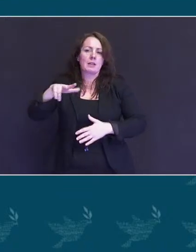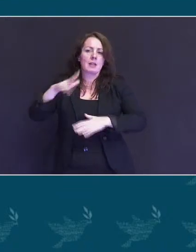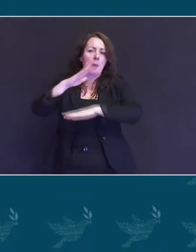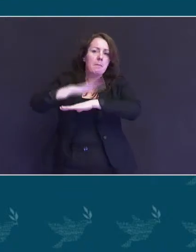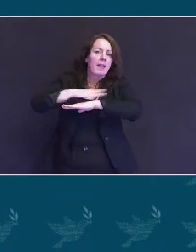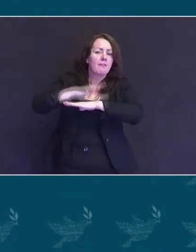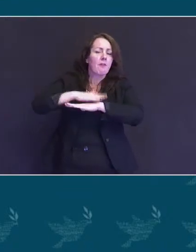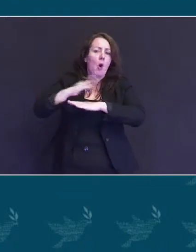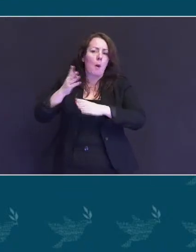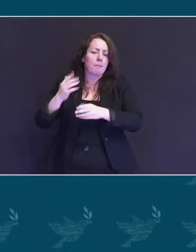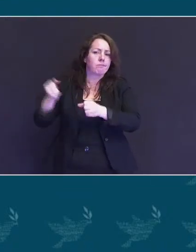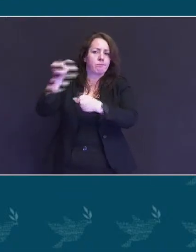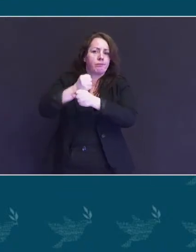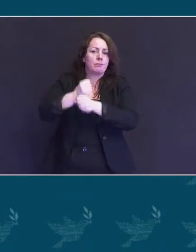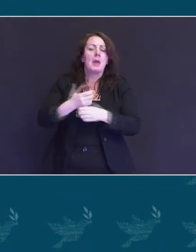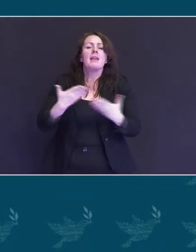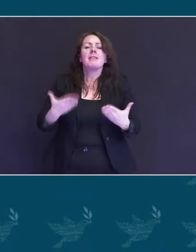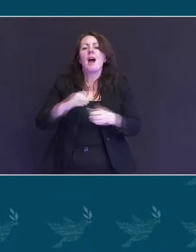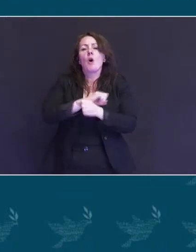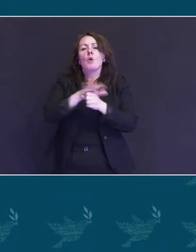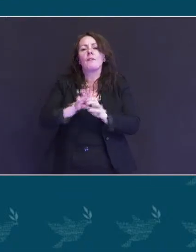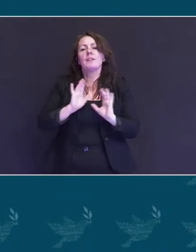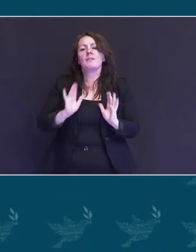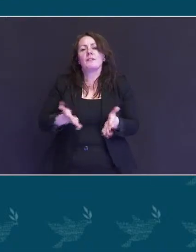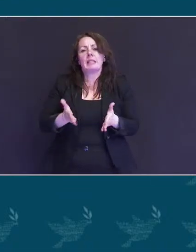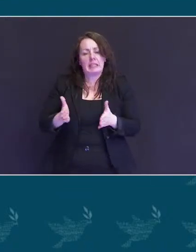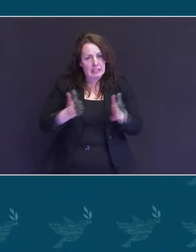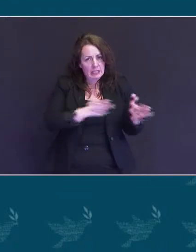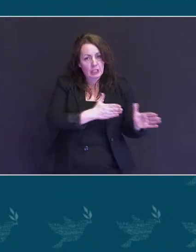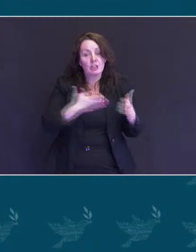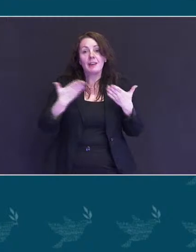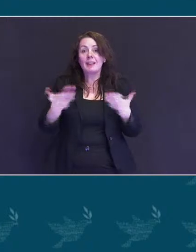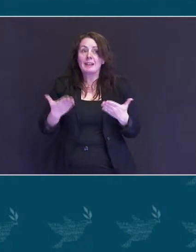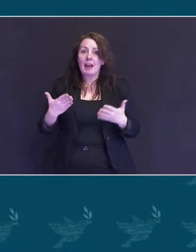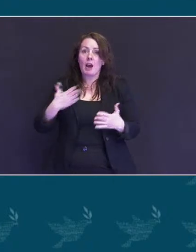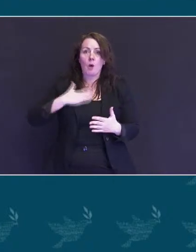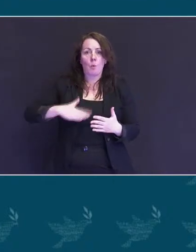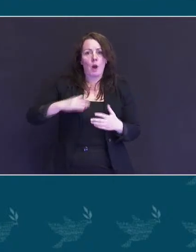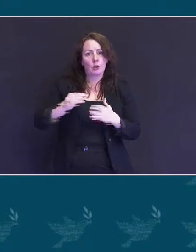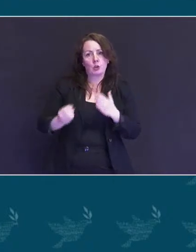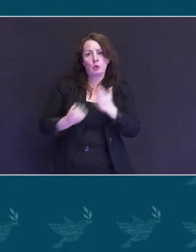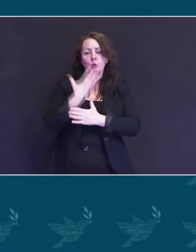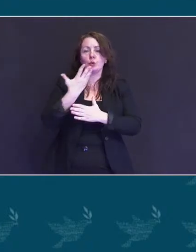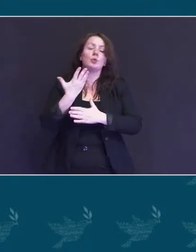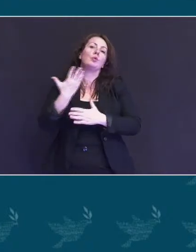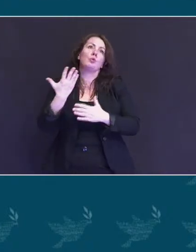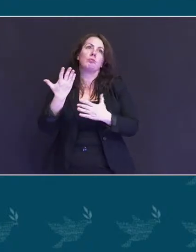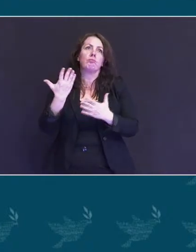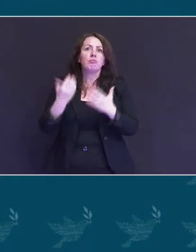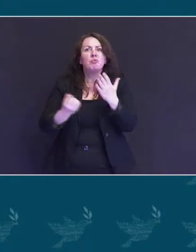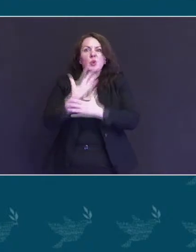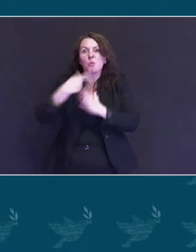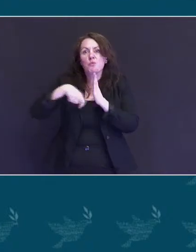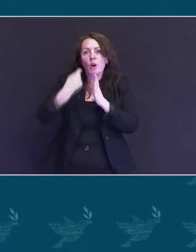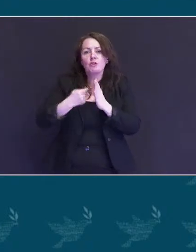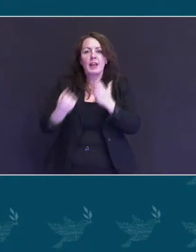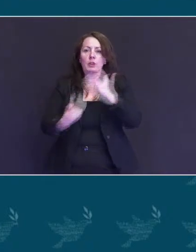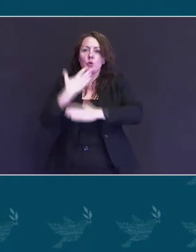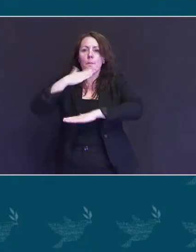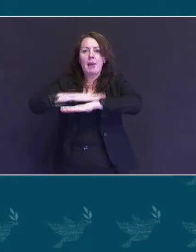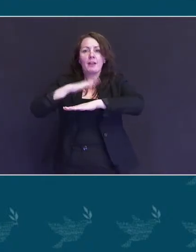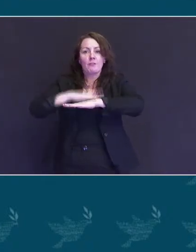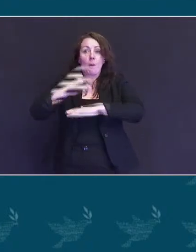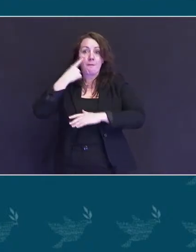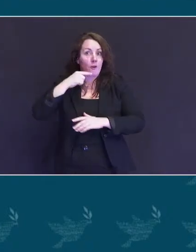also developing an online teacher development platform that will be used now by all the